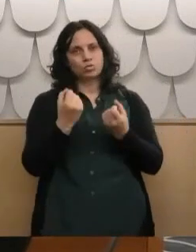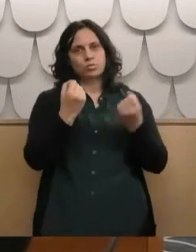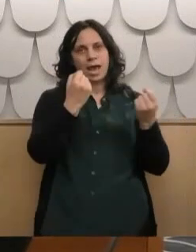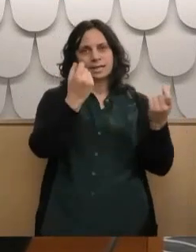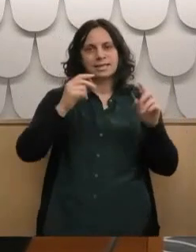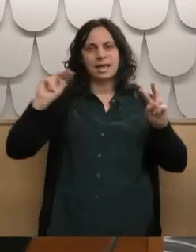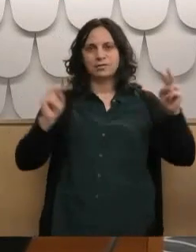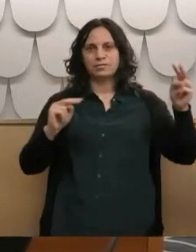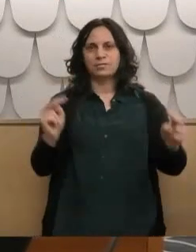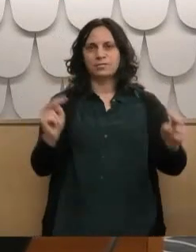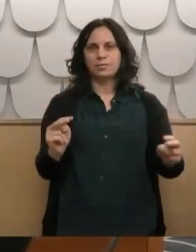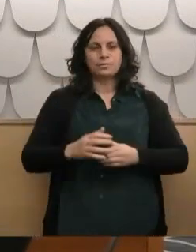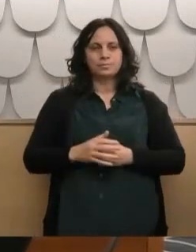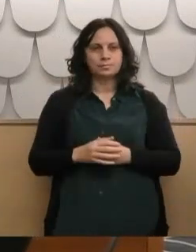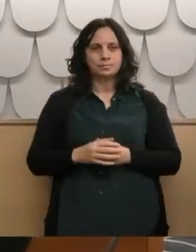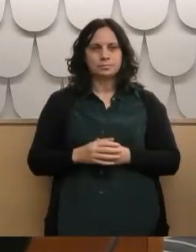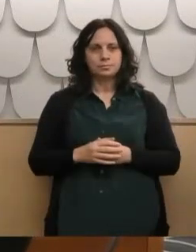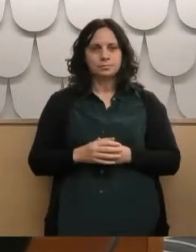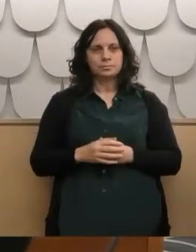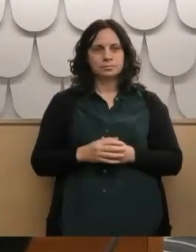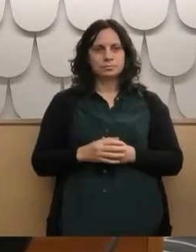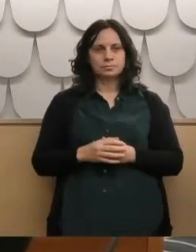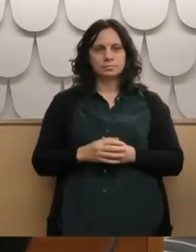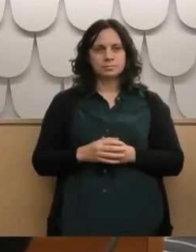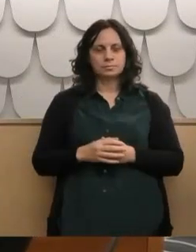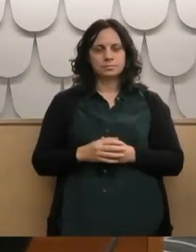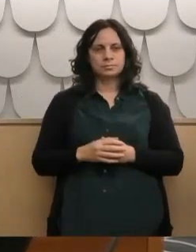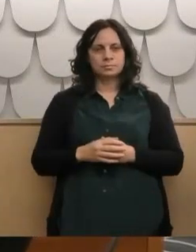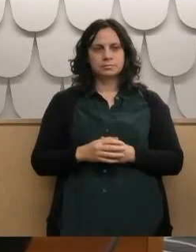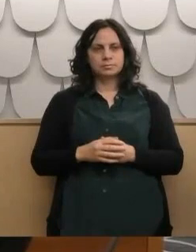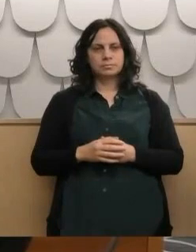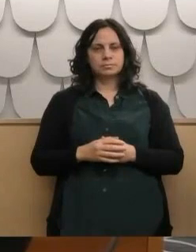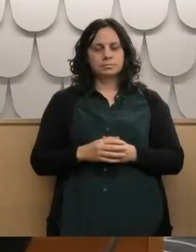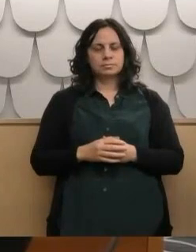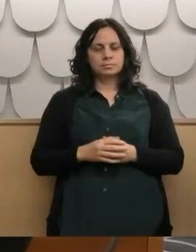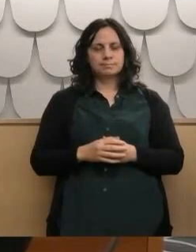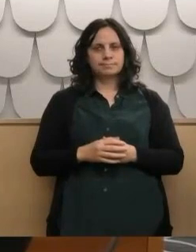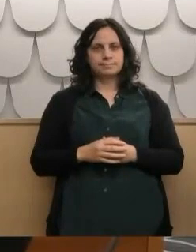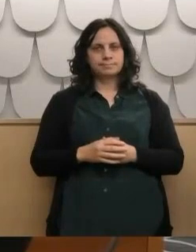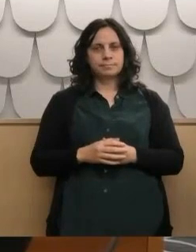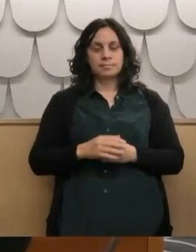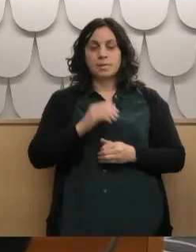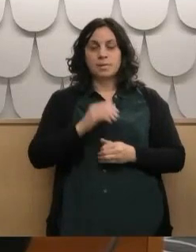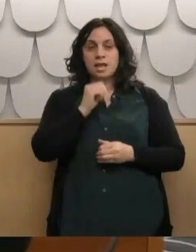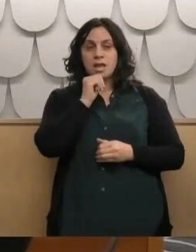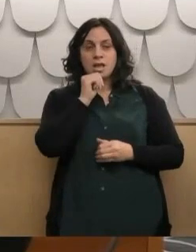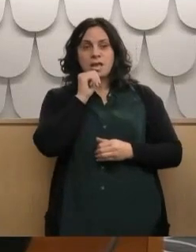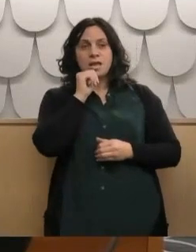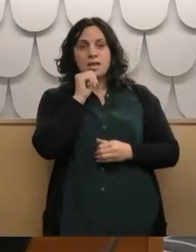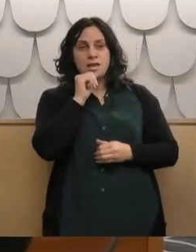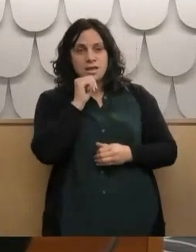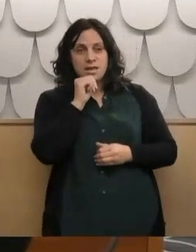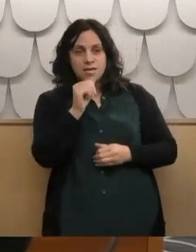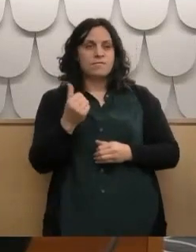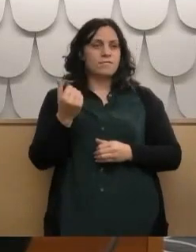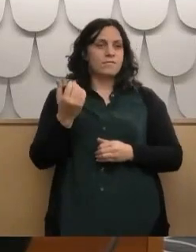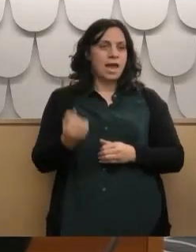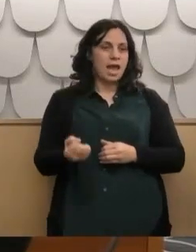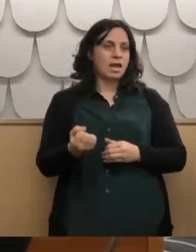And where there is a legitimate need for and an interest in communications about abuse, and I'm talking